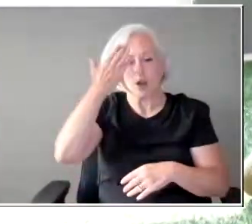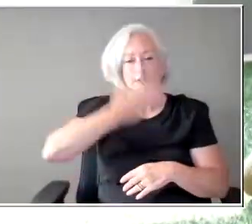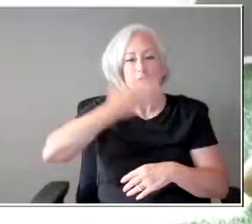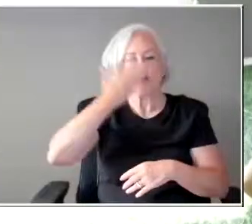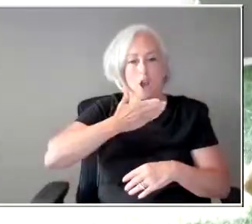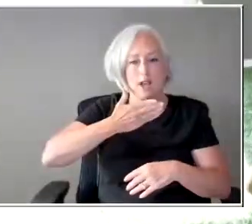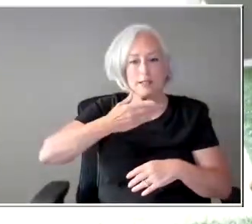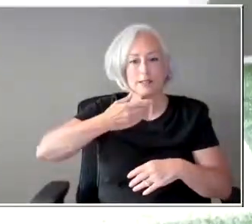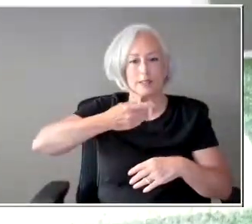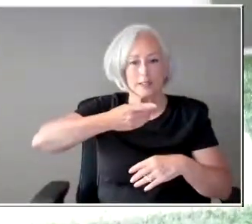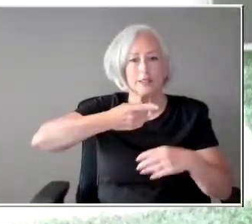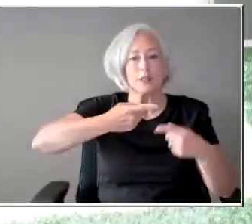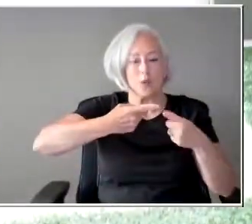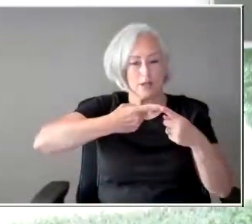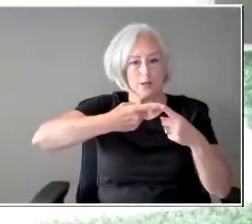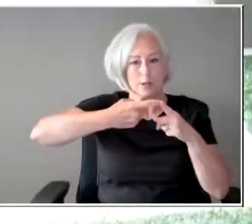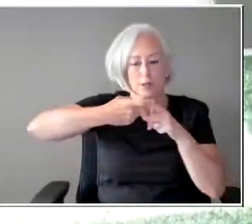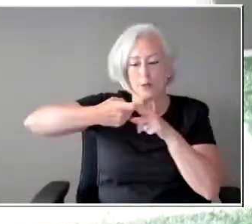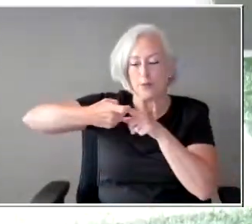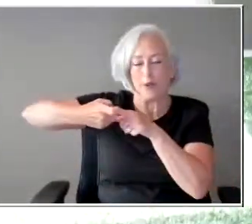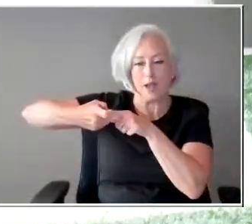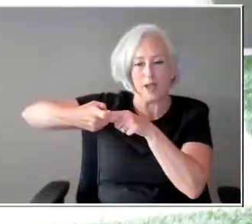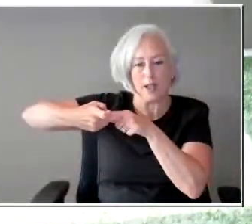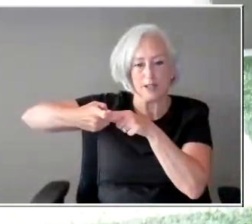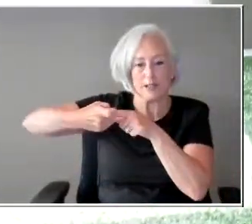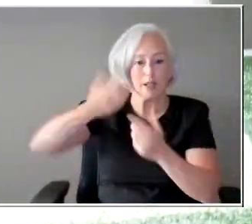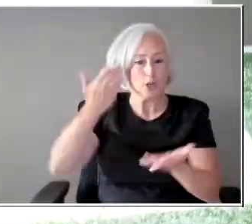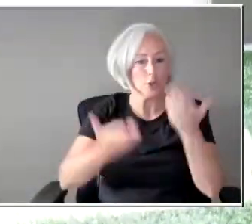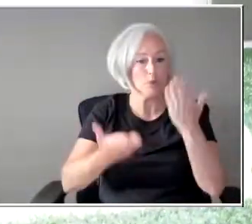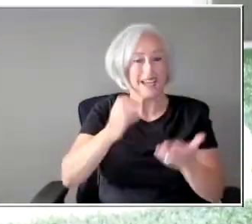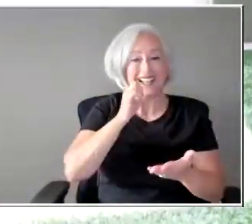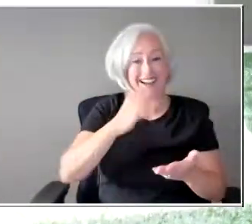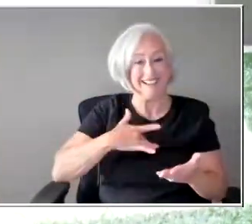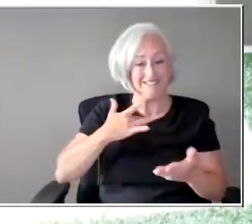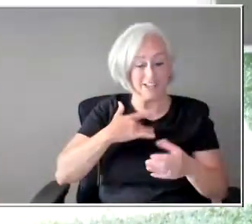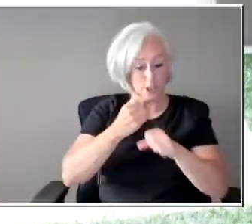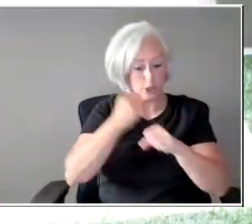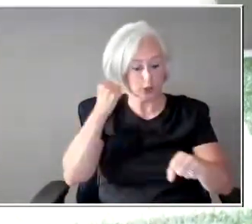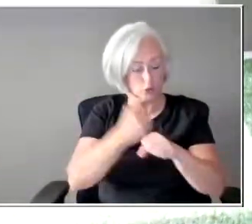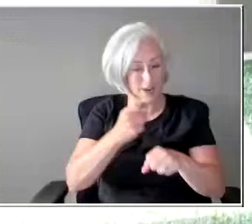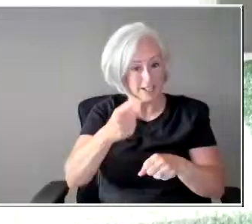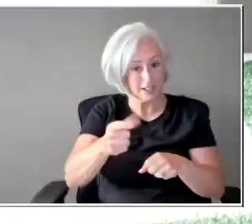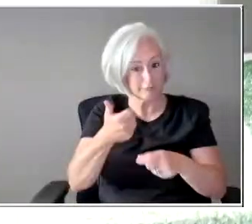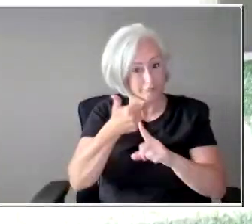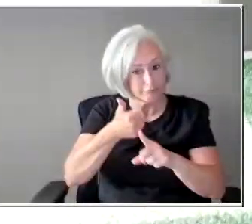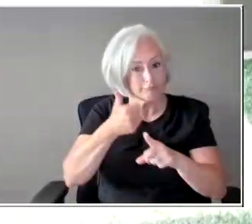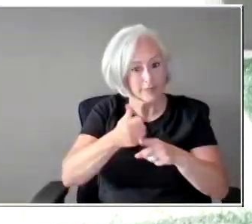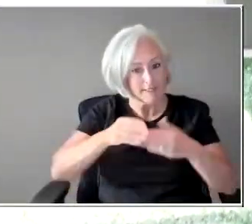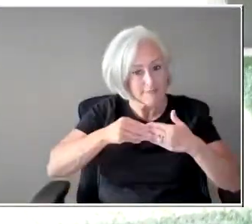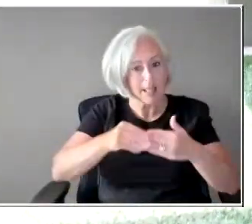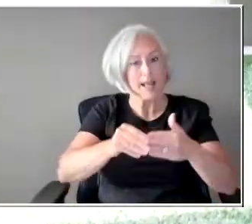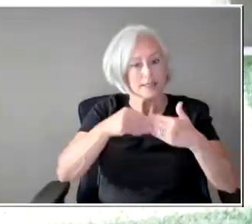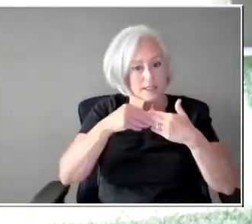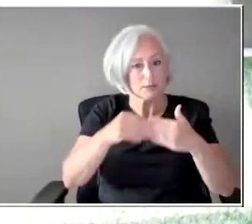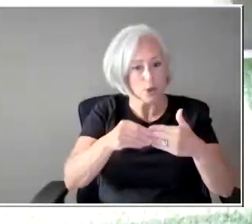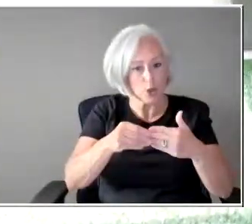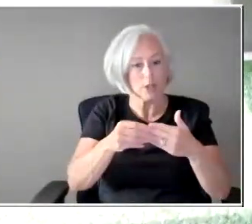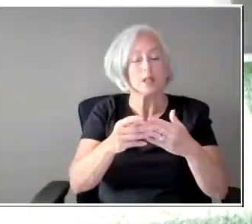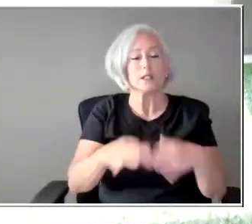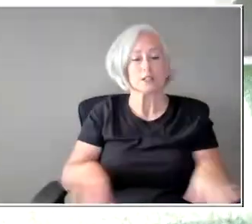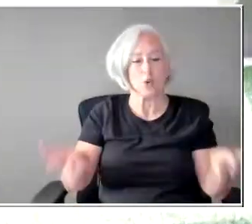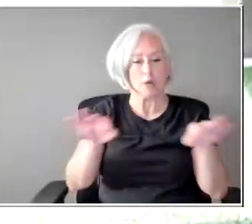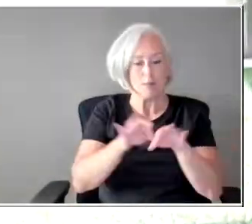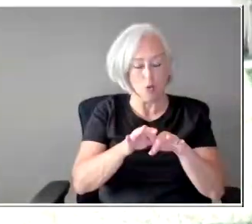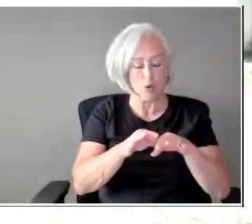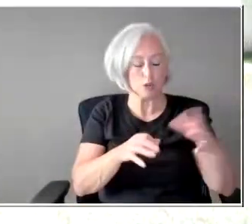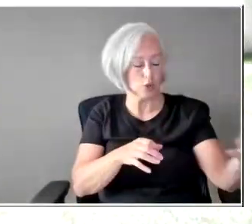super flexible people might not feel a stretch right here, so this is when you start to kick that foot further back past behind the shoulders, and at some